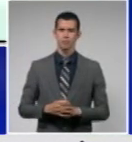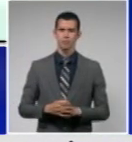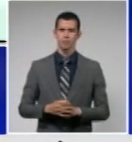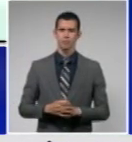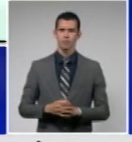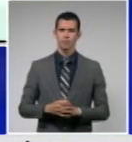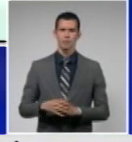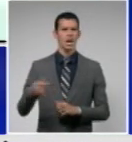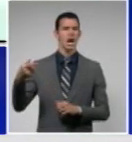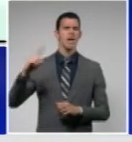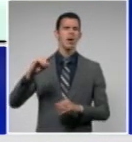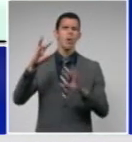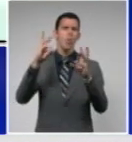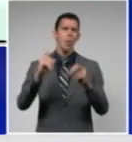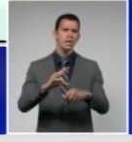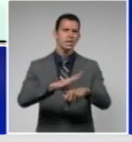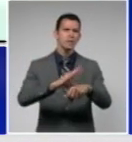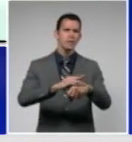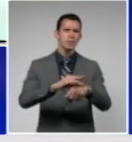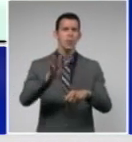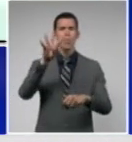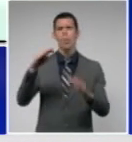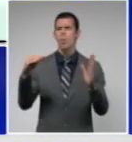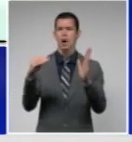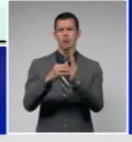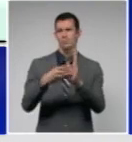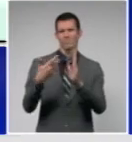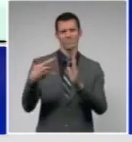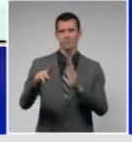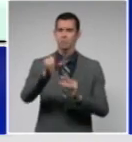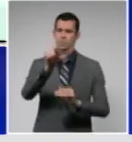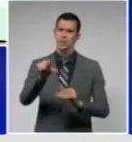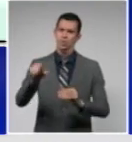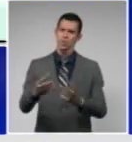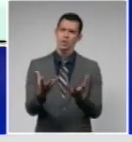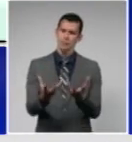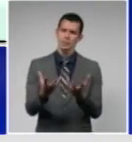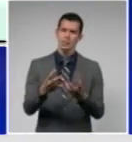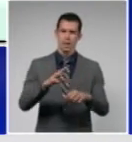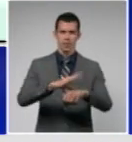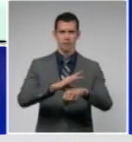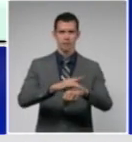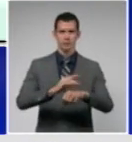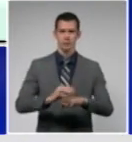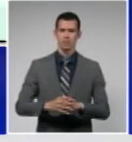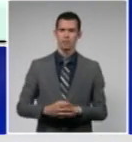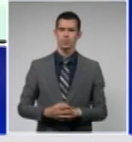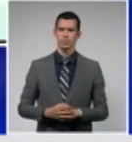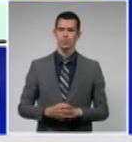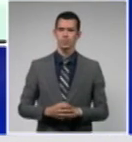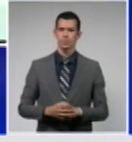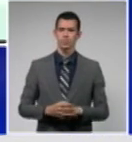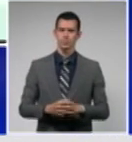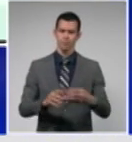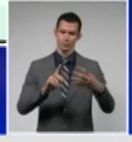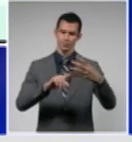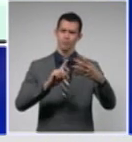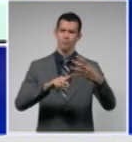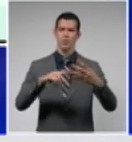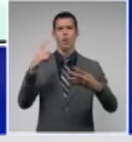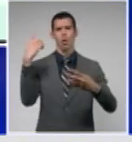region, standing at 10.6%. Then Argentina, Chile, Canada,